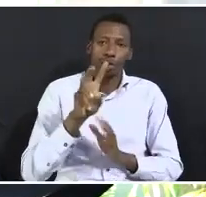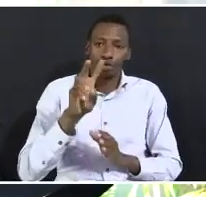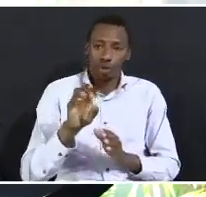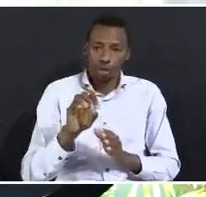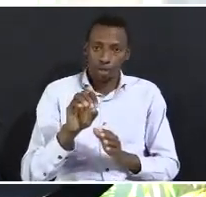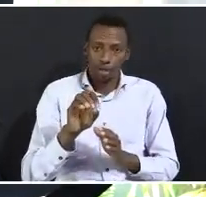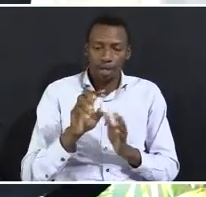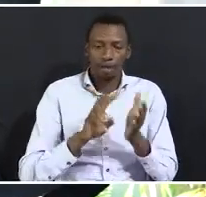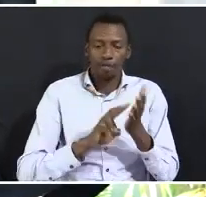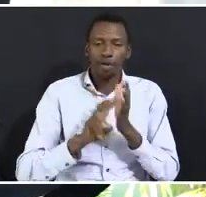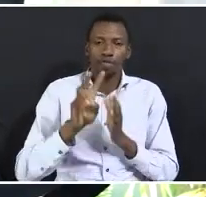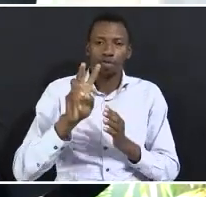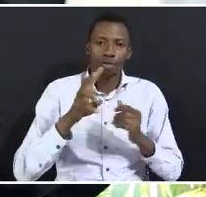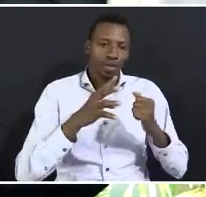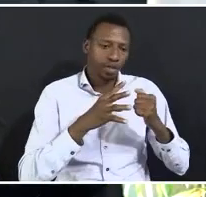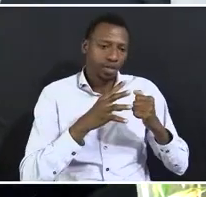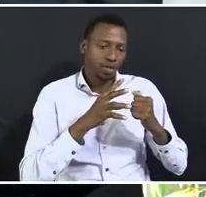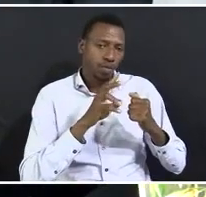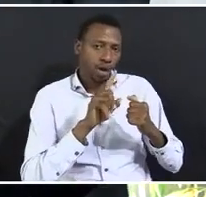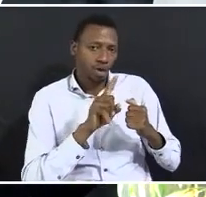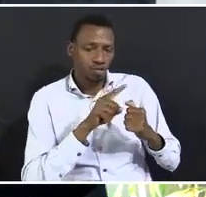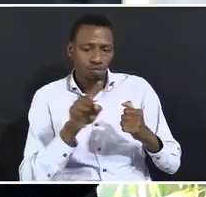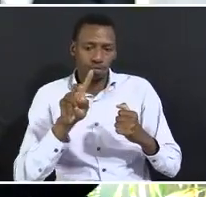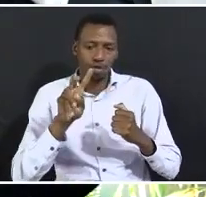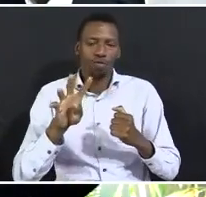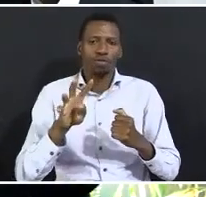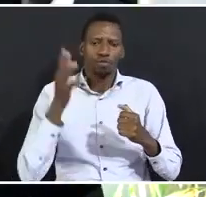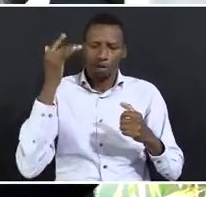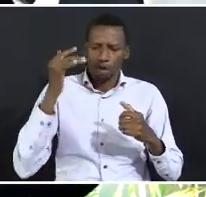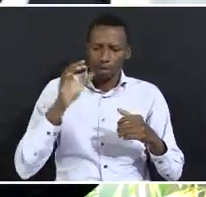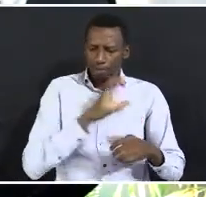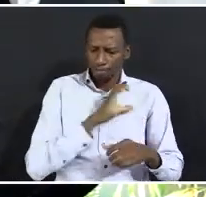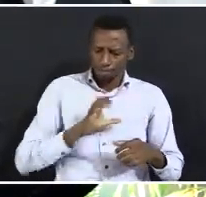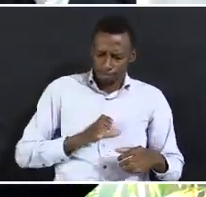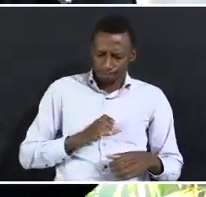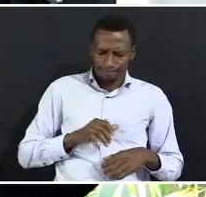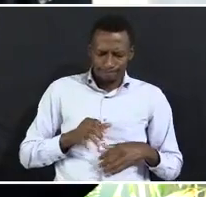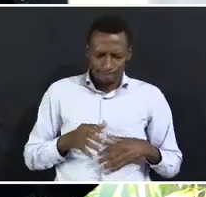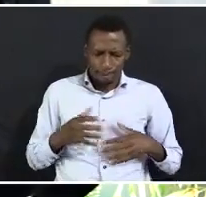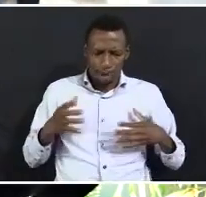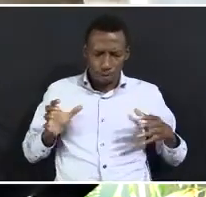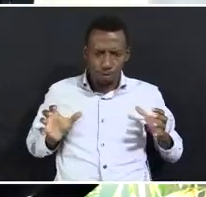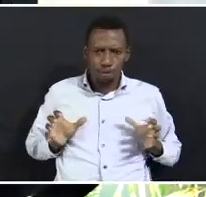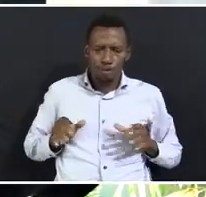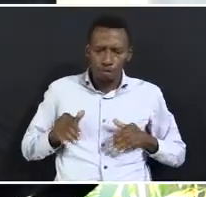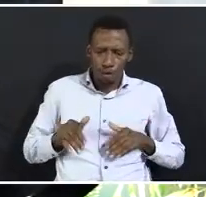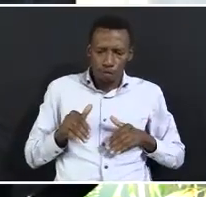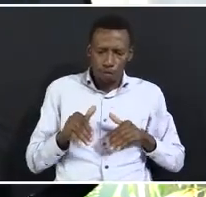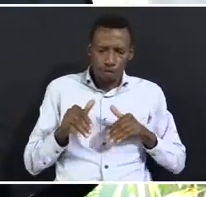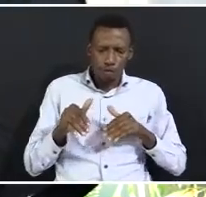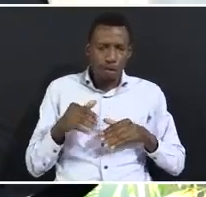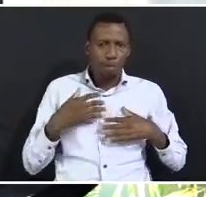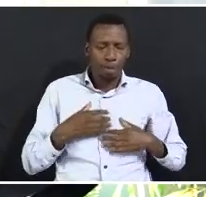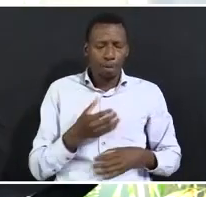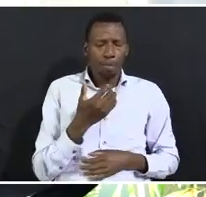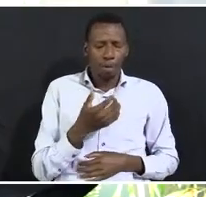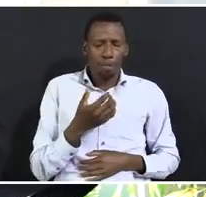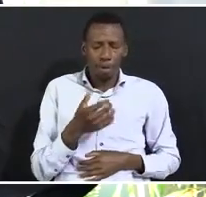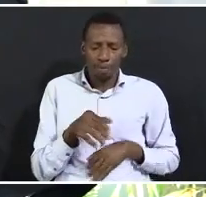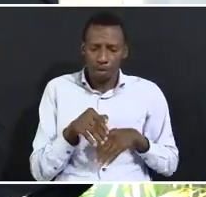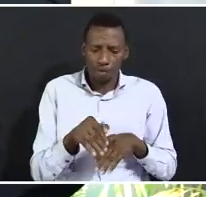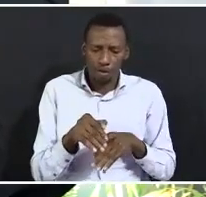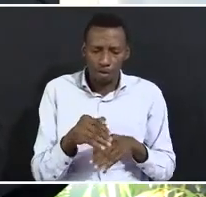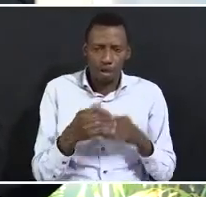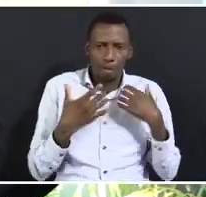20:29-34. The beggars, because Christ is moving with a multitude. The beggars are following him. The poor